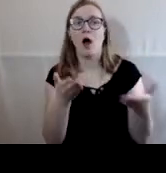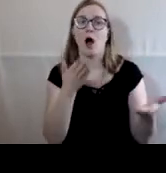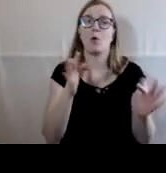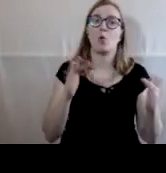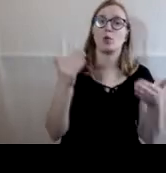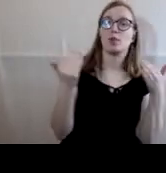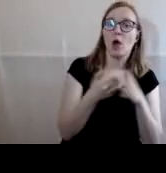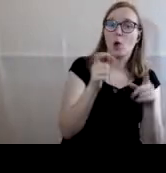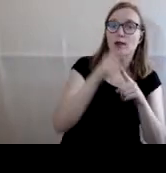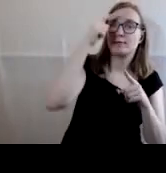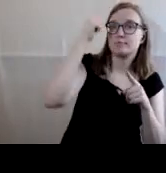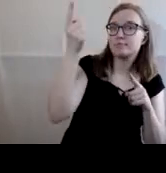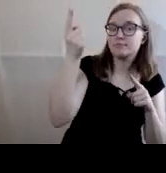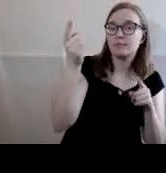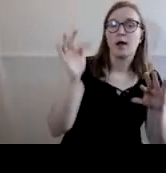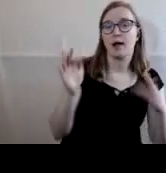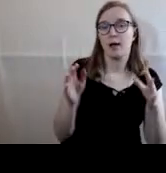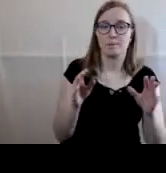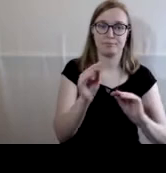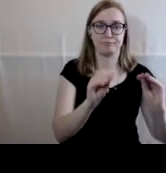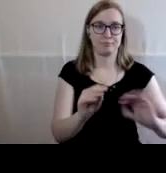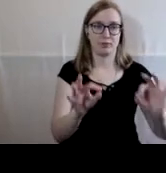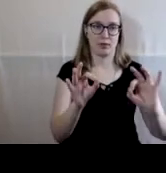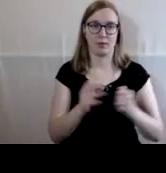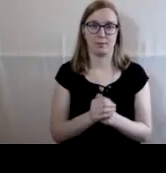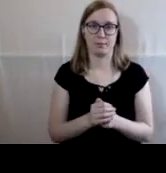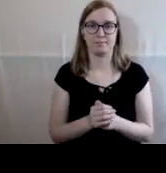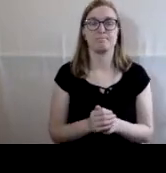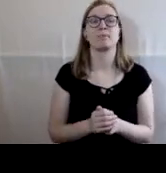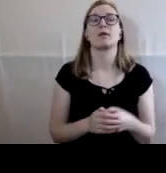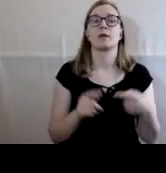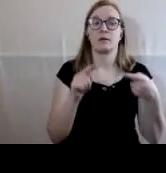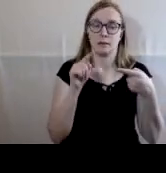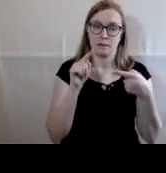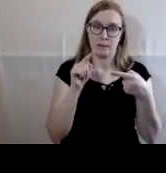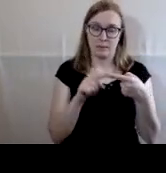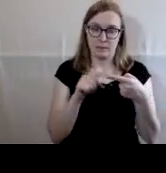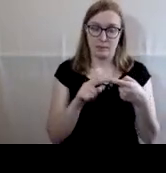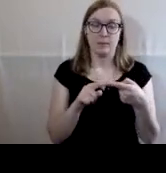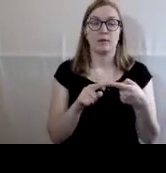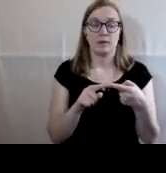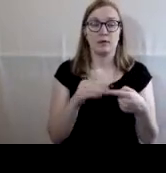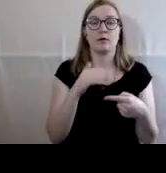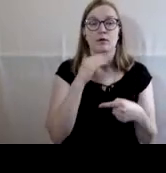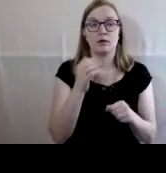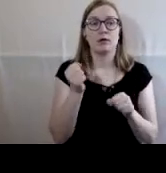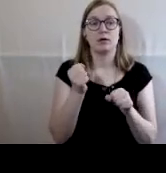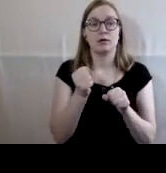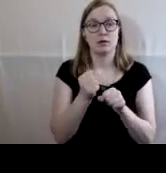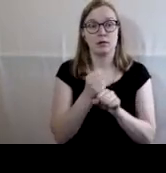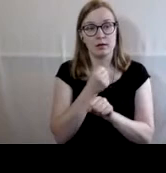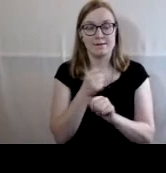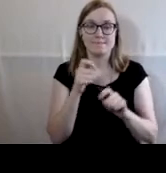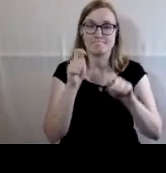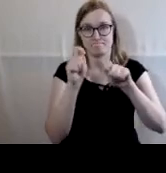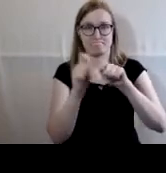So, of course, the first issue is to look at benchmarking, so to compare what you have in your